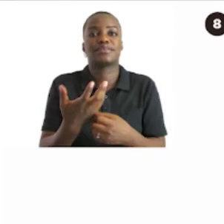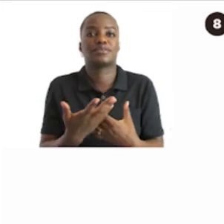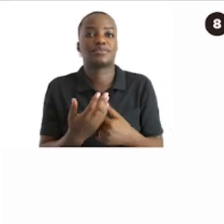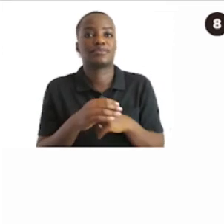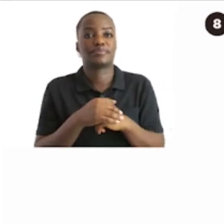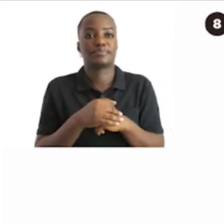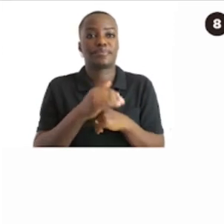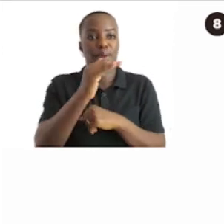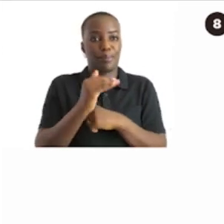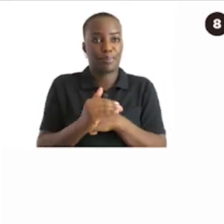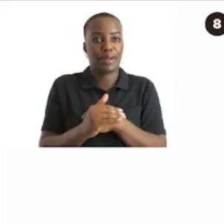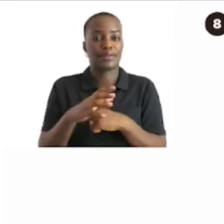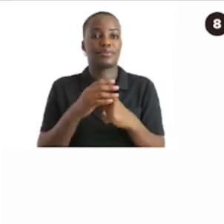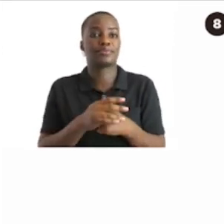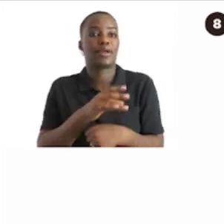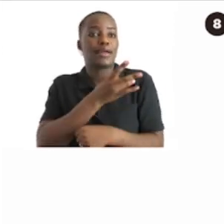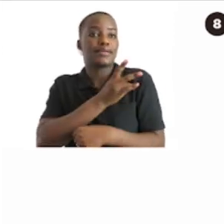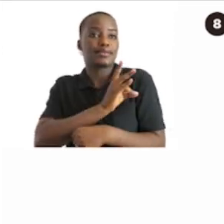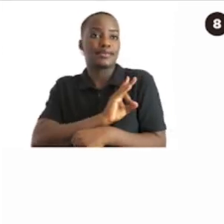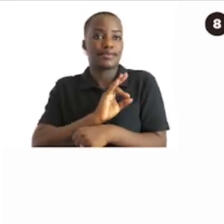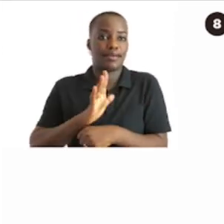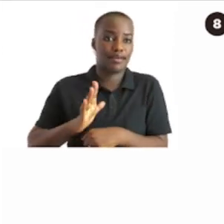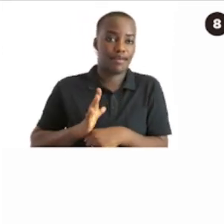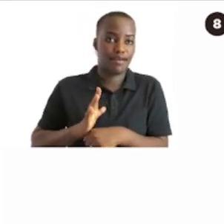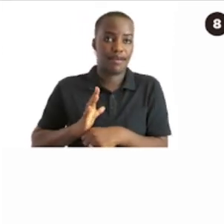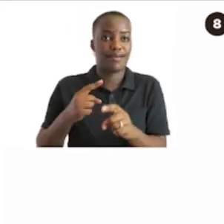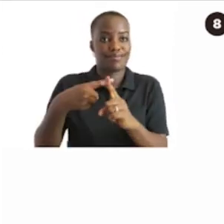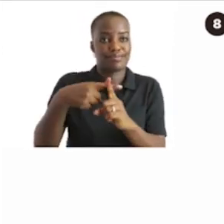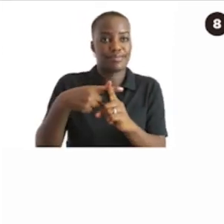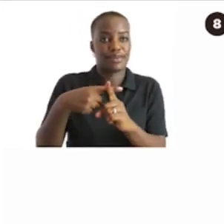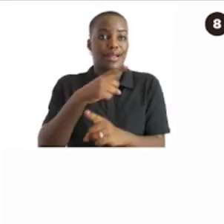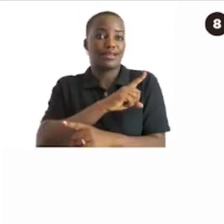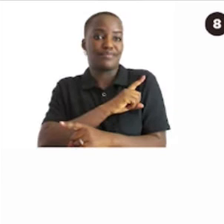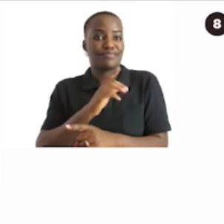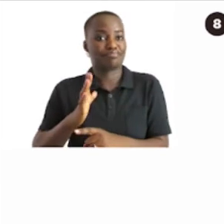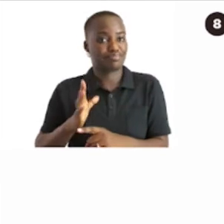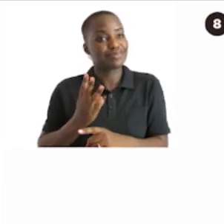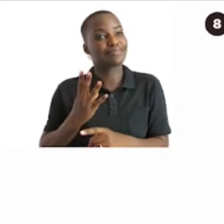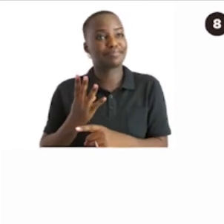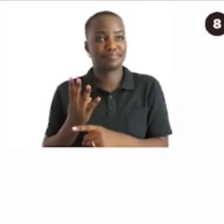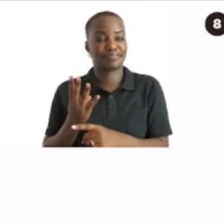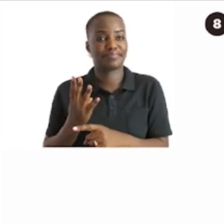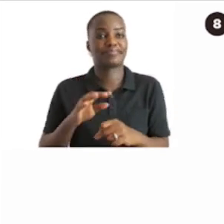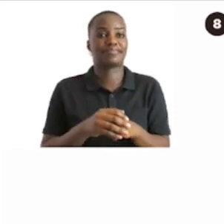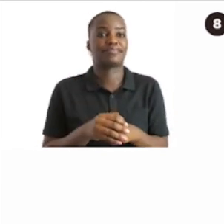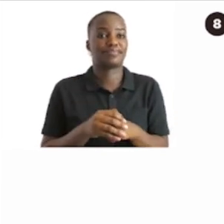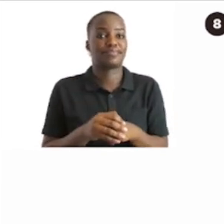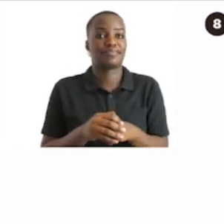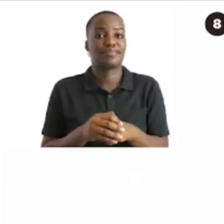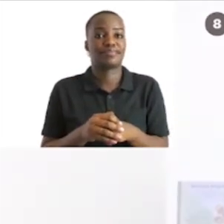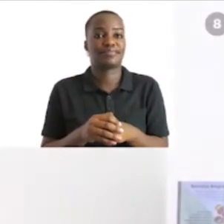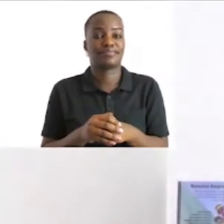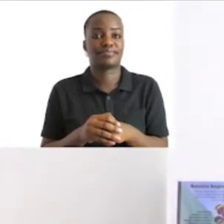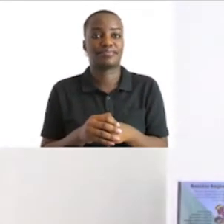below. It says 75 plus 14. Let's take a look at the